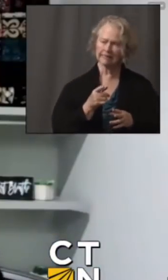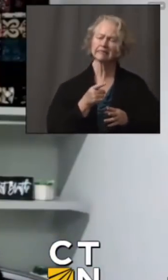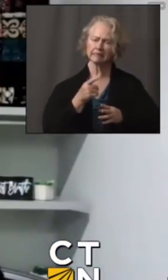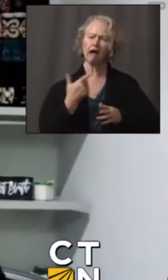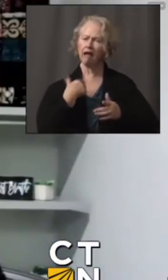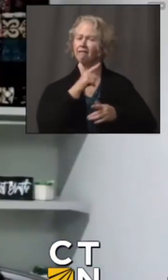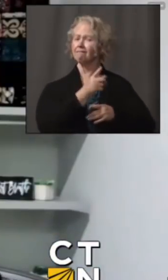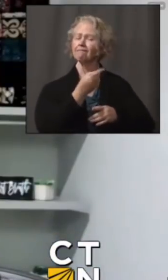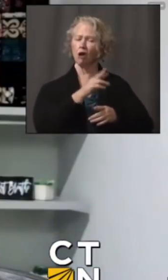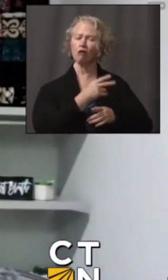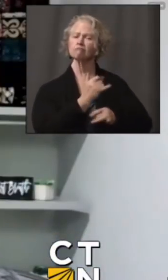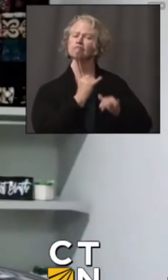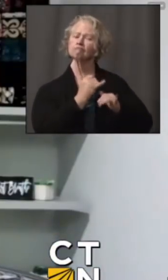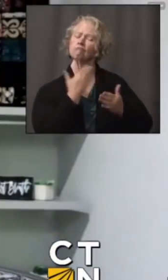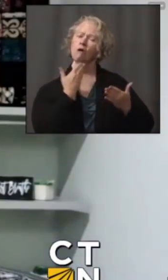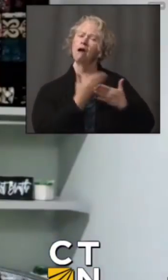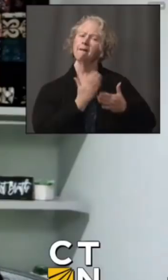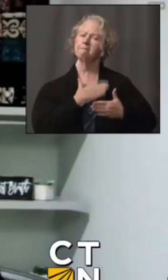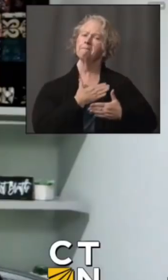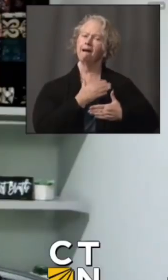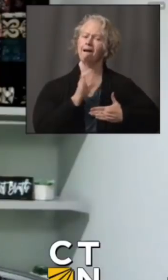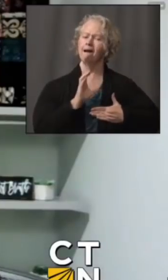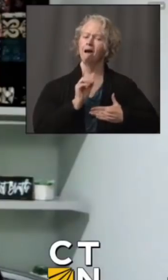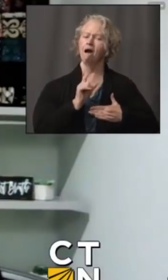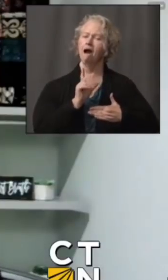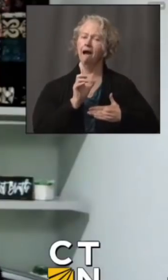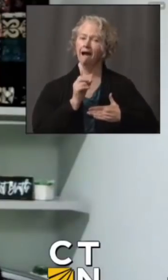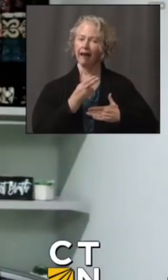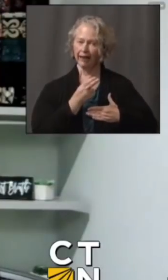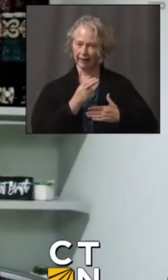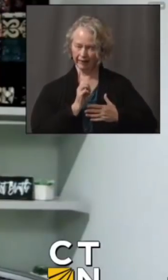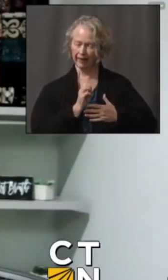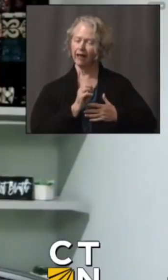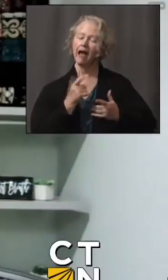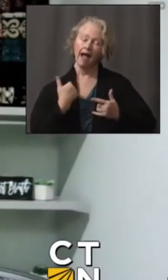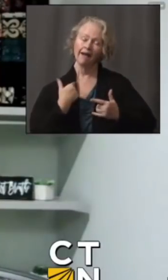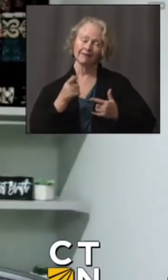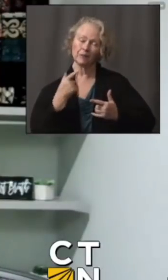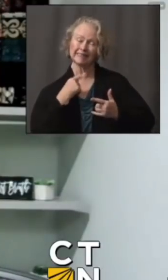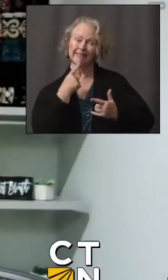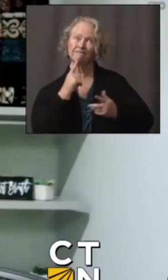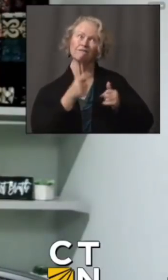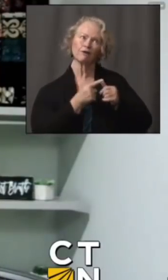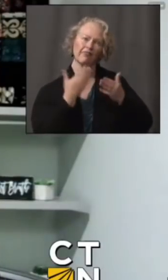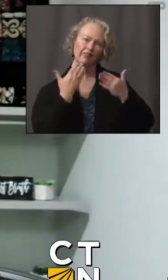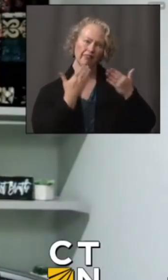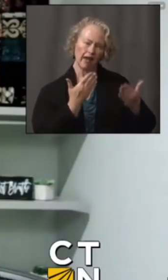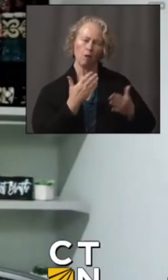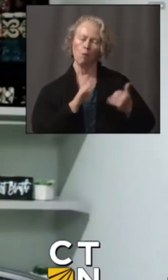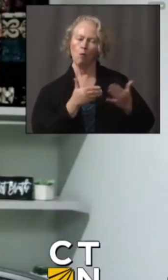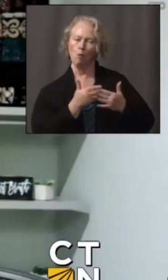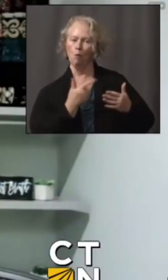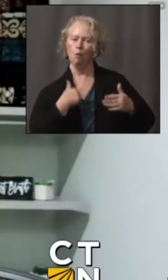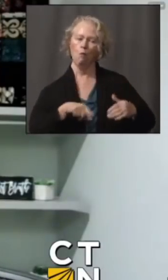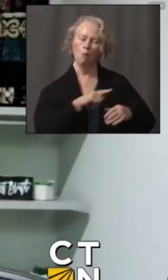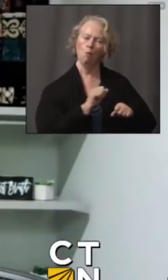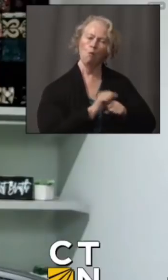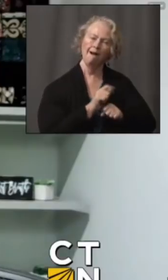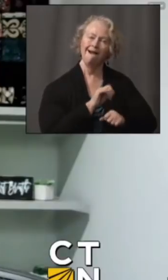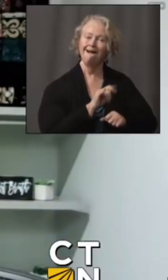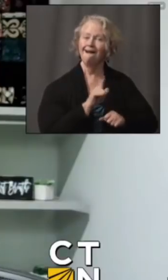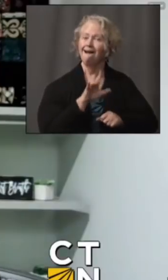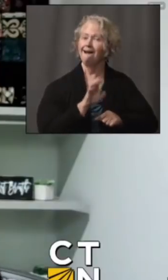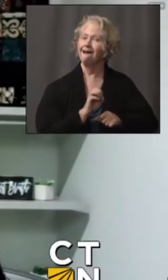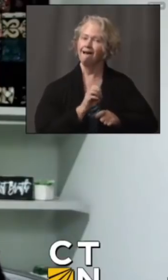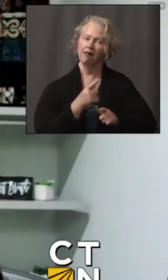and it gives me a moment to say extra thank you to all of my colleagues, Yale New Haven system, who are doing so much right